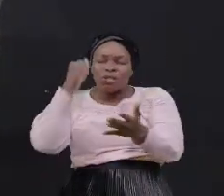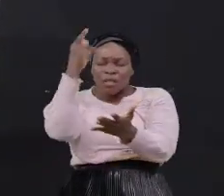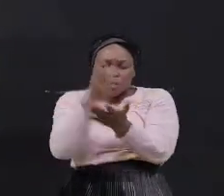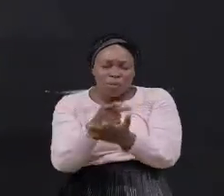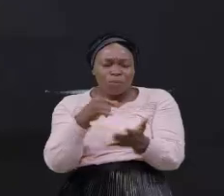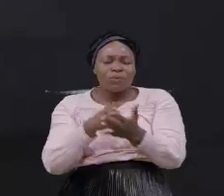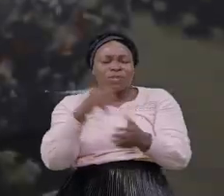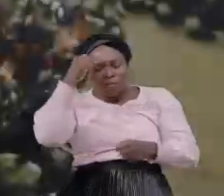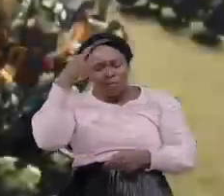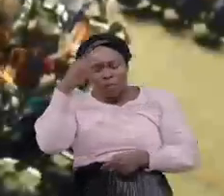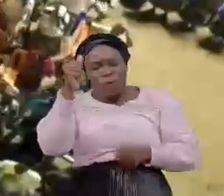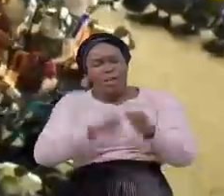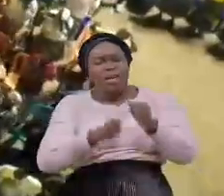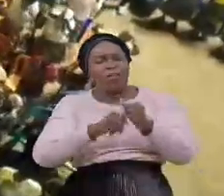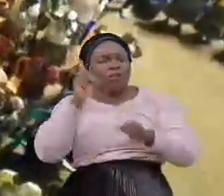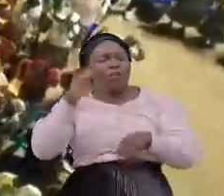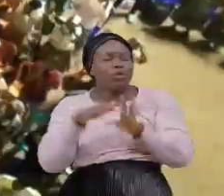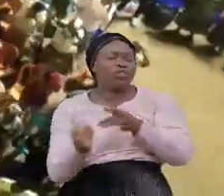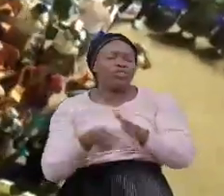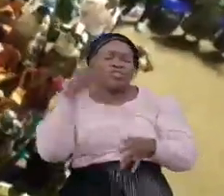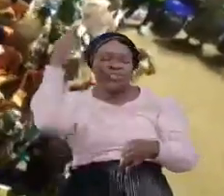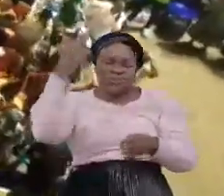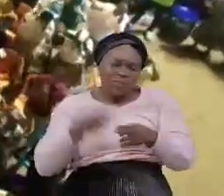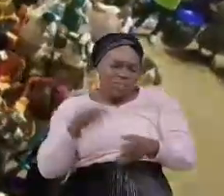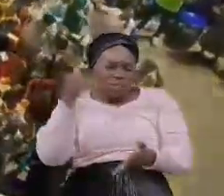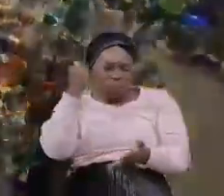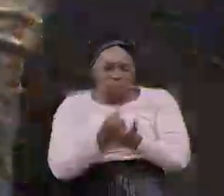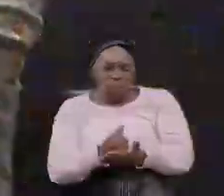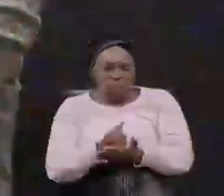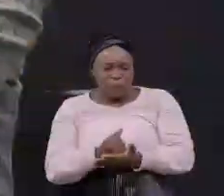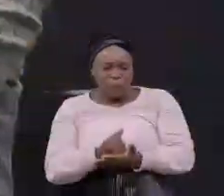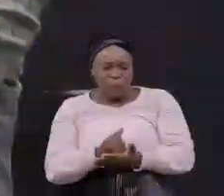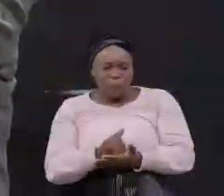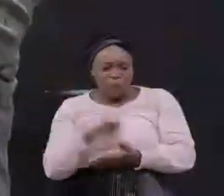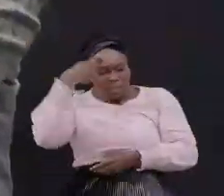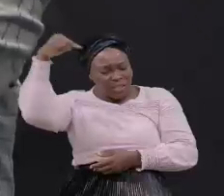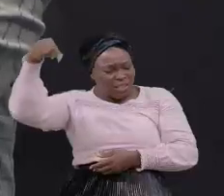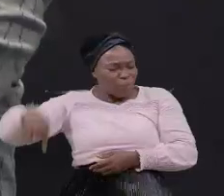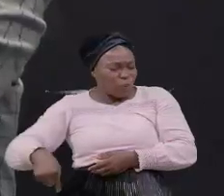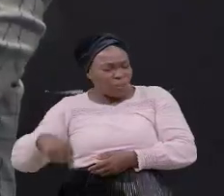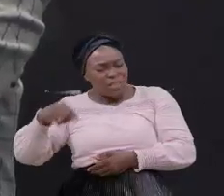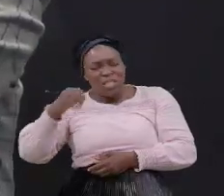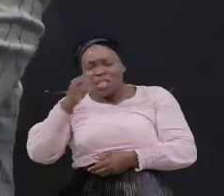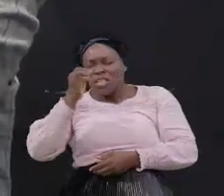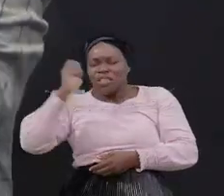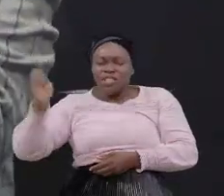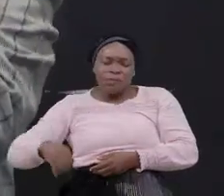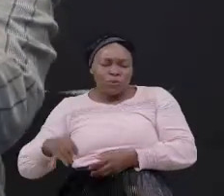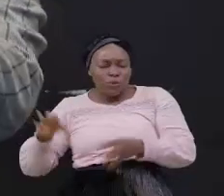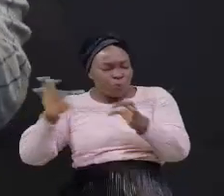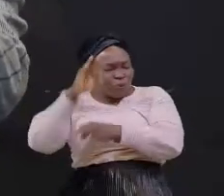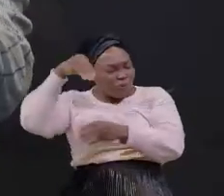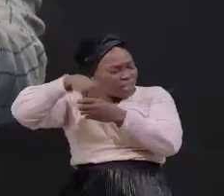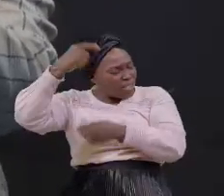everyone in Jesus' name. Demon, evil spirit in the head, tormenting